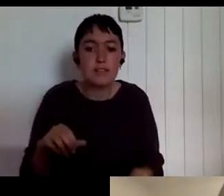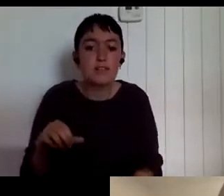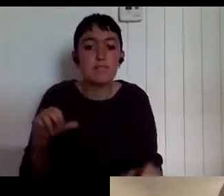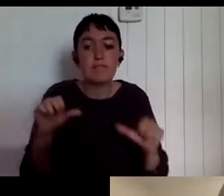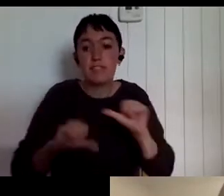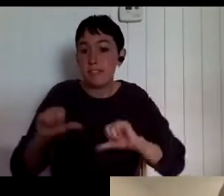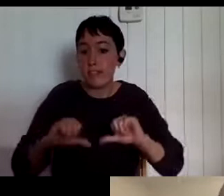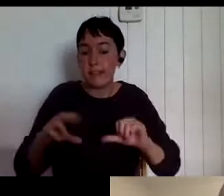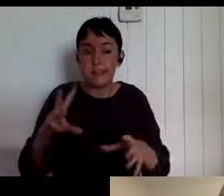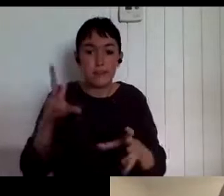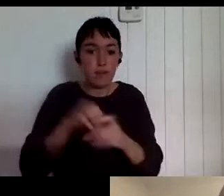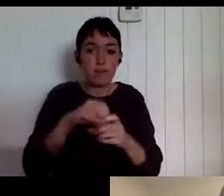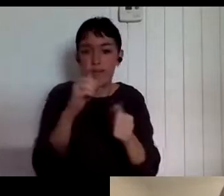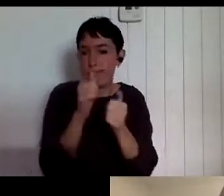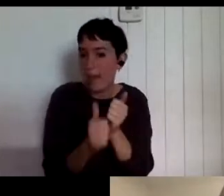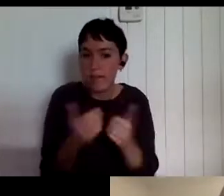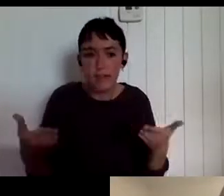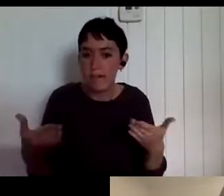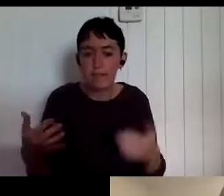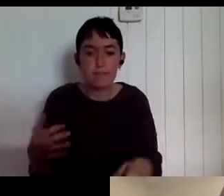problem, no matter what it is.